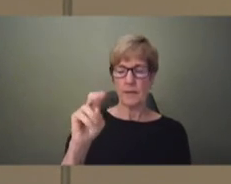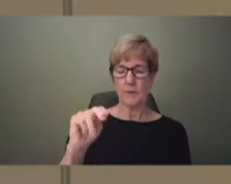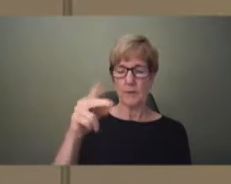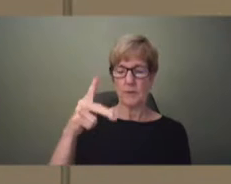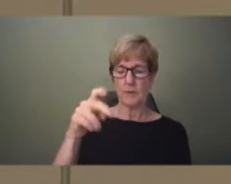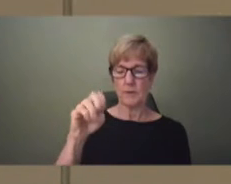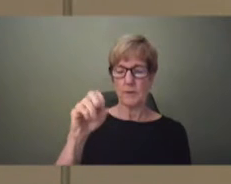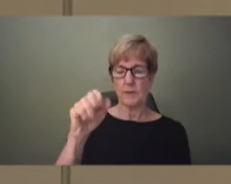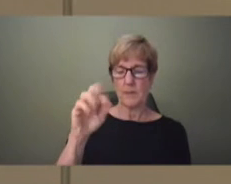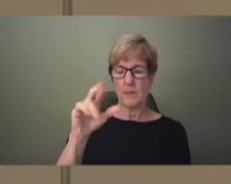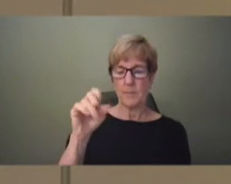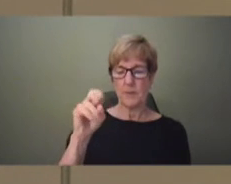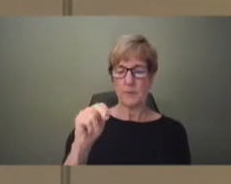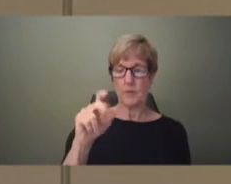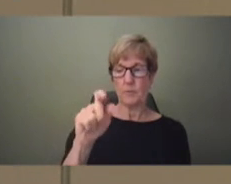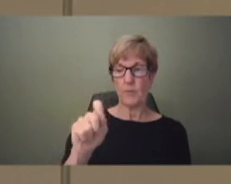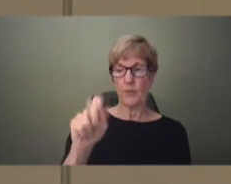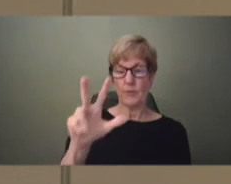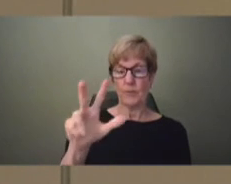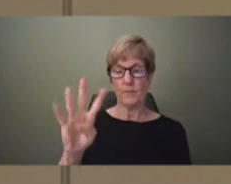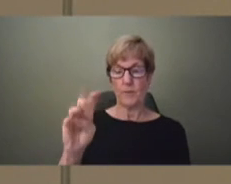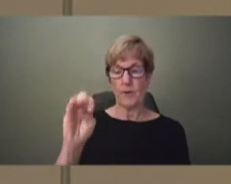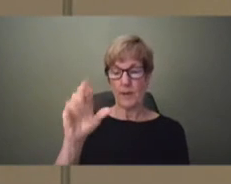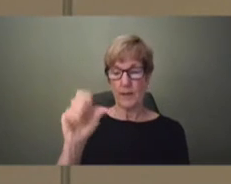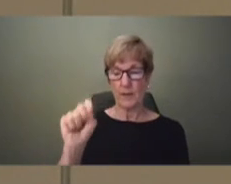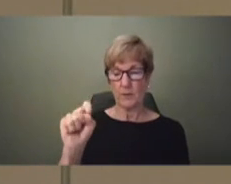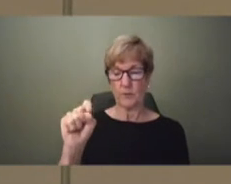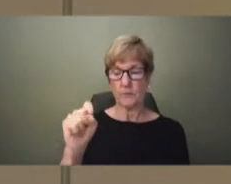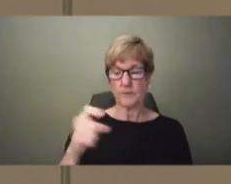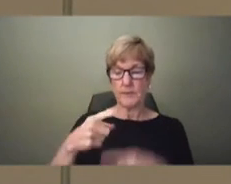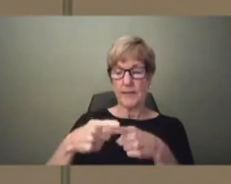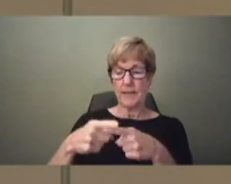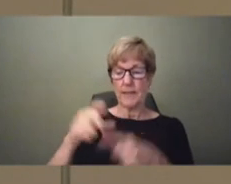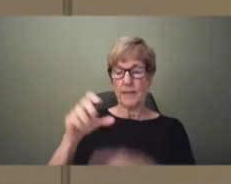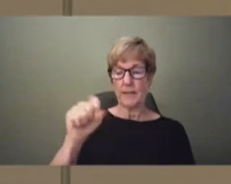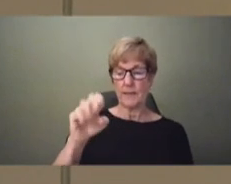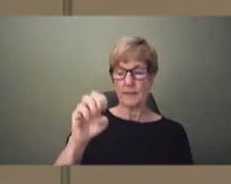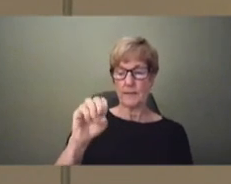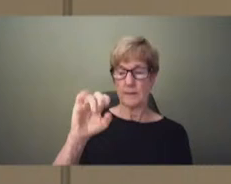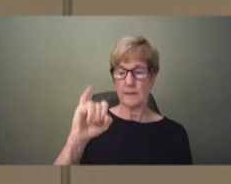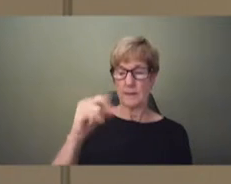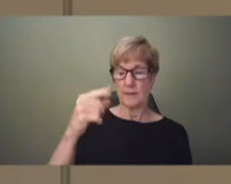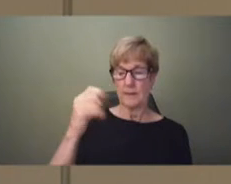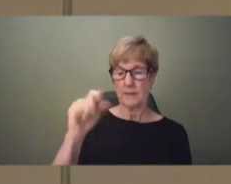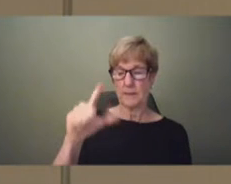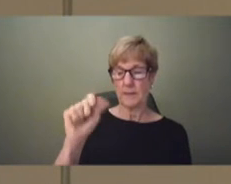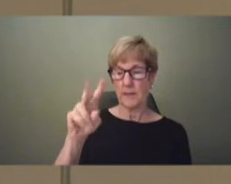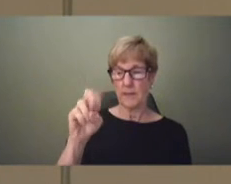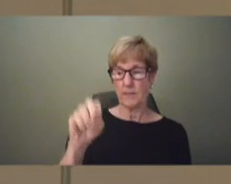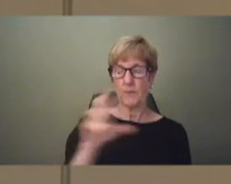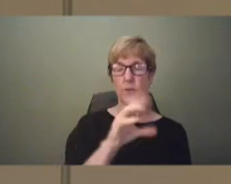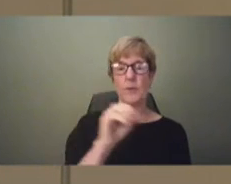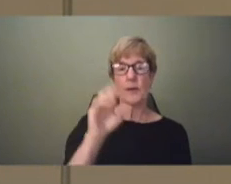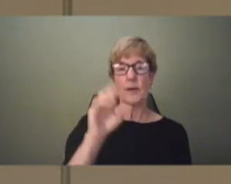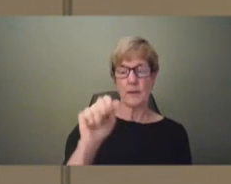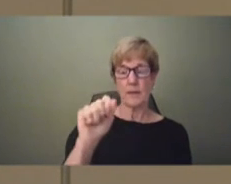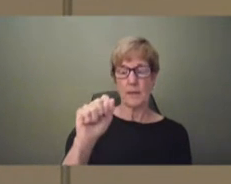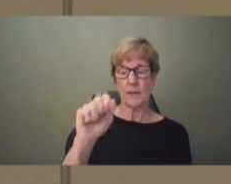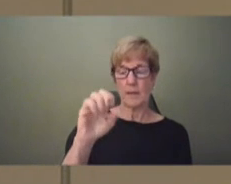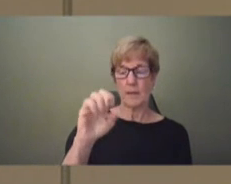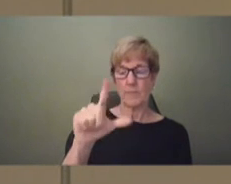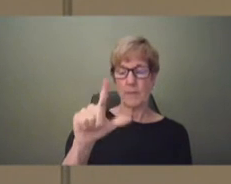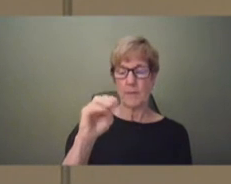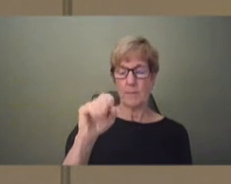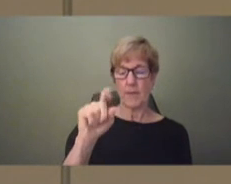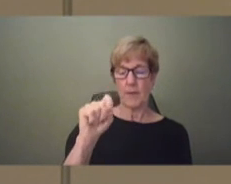approximately. 34 Acres at the Southwest intersection of seagull Avenue and Belmont Avenue North of Harold Street in Council district one miss Anderson's